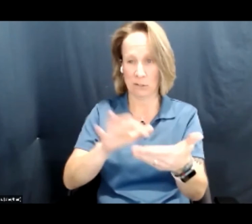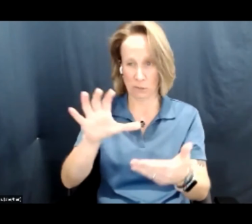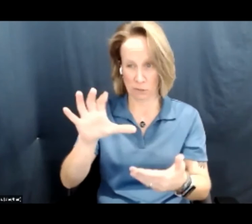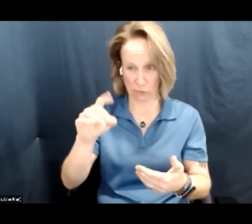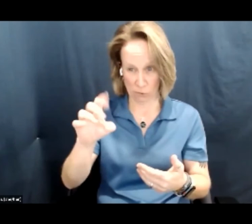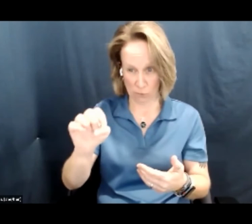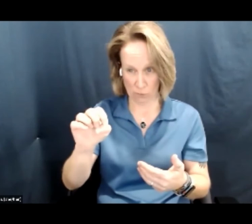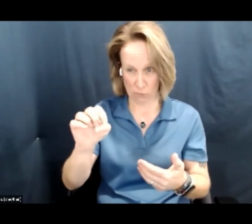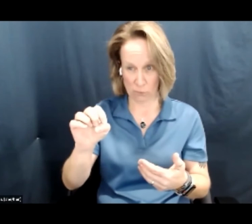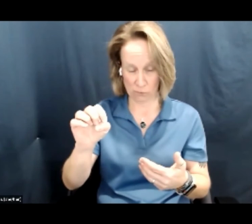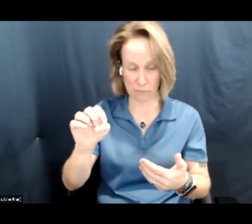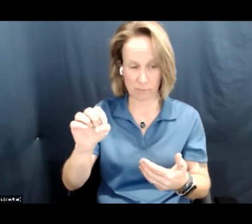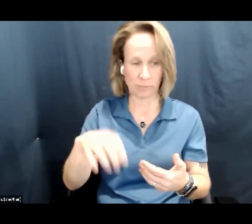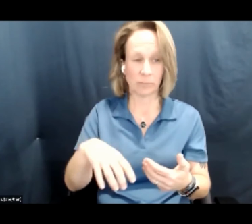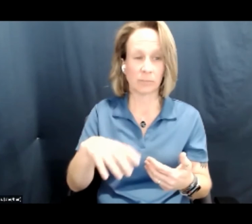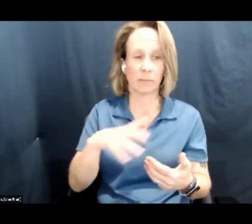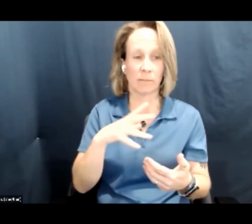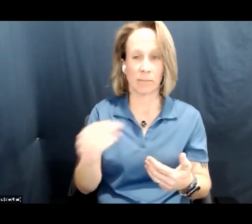you to answer.